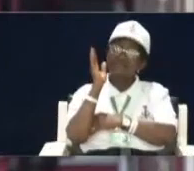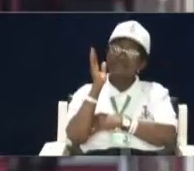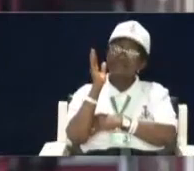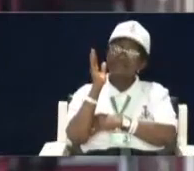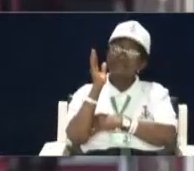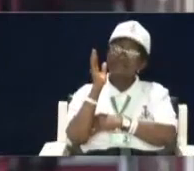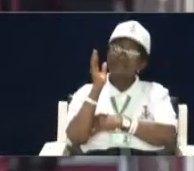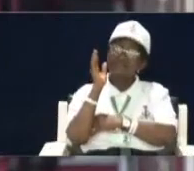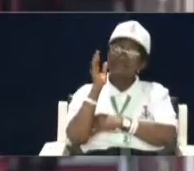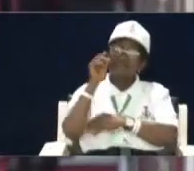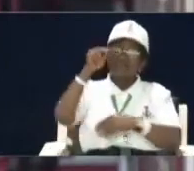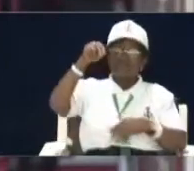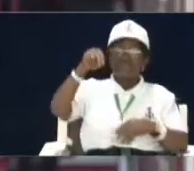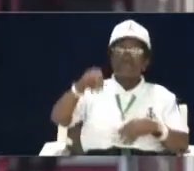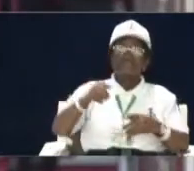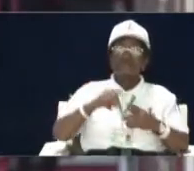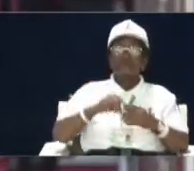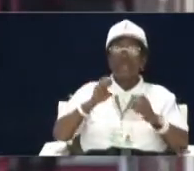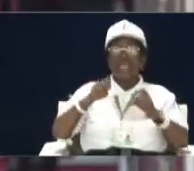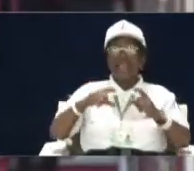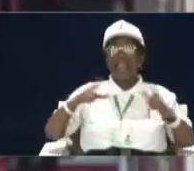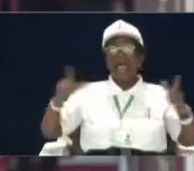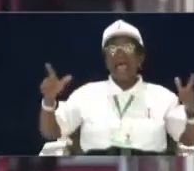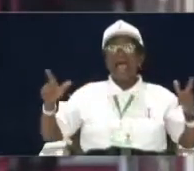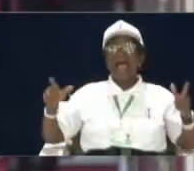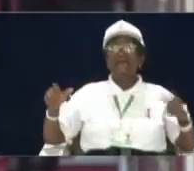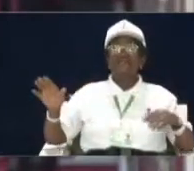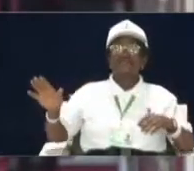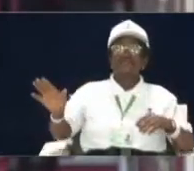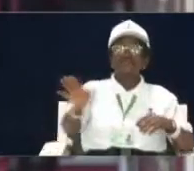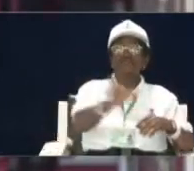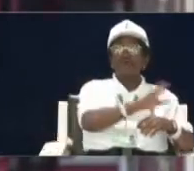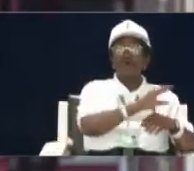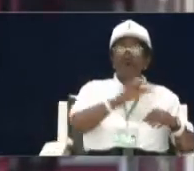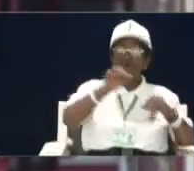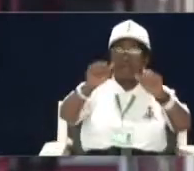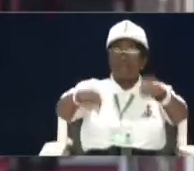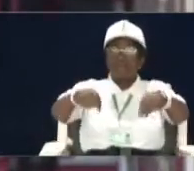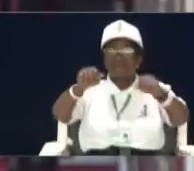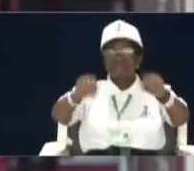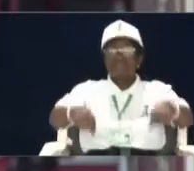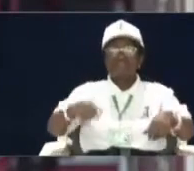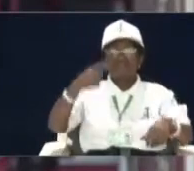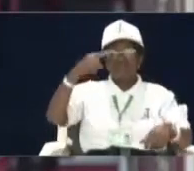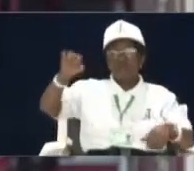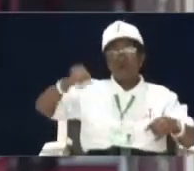needs to enlarge your capacity for joy.